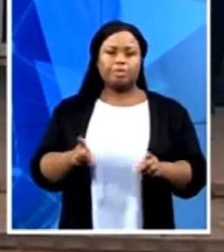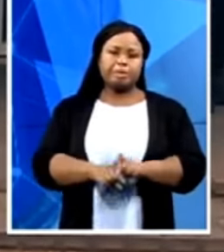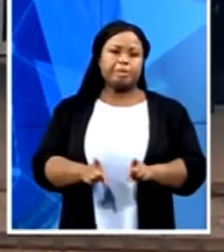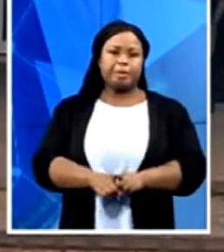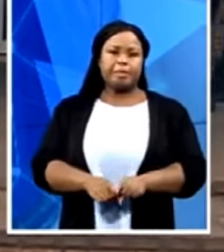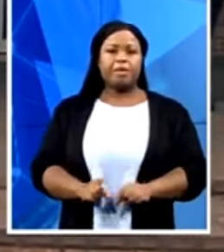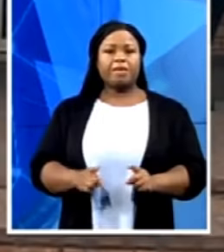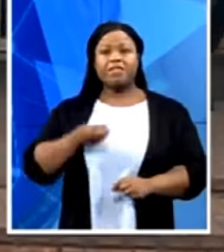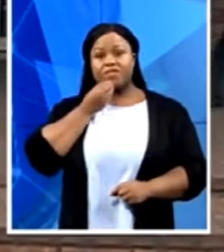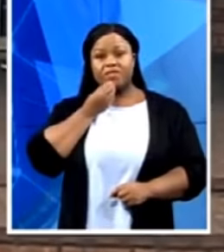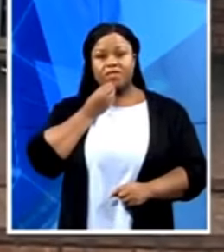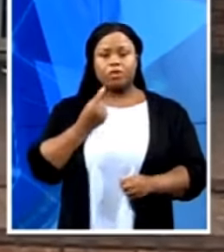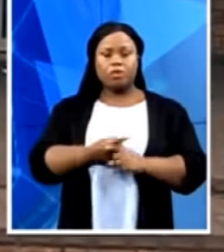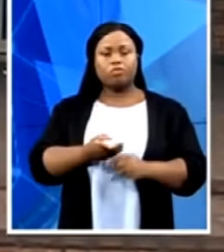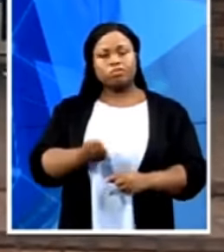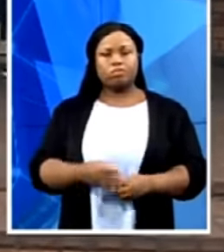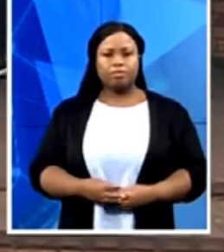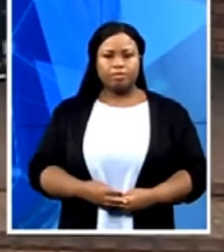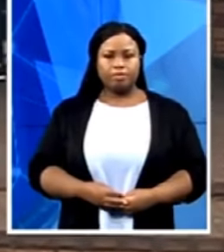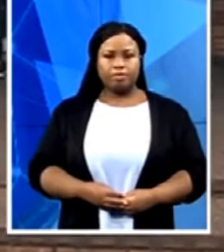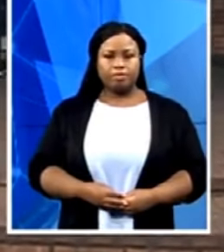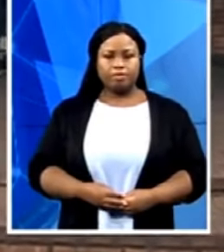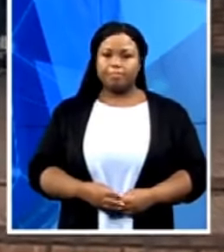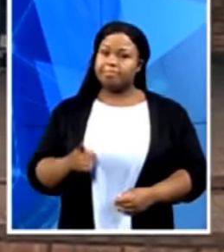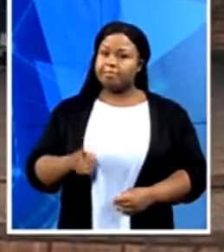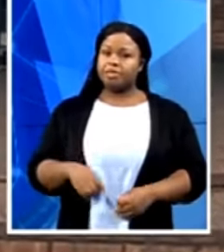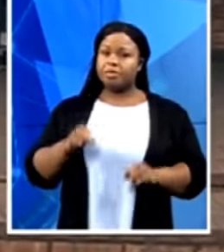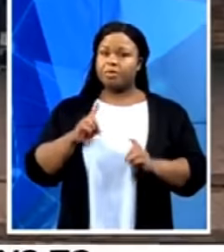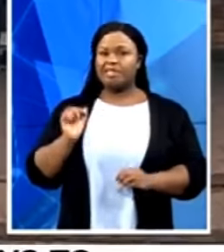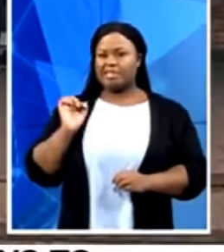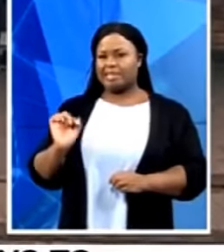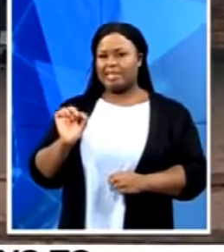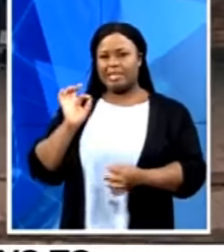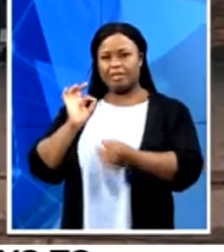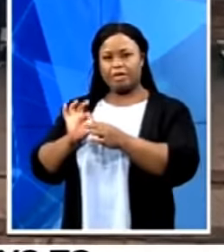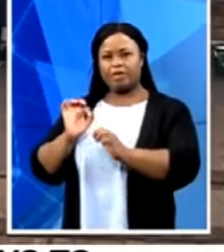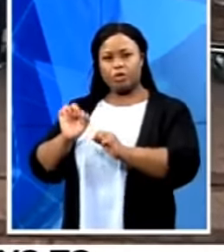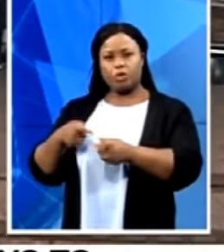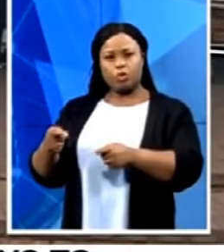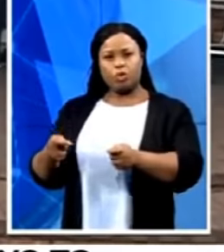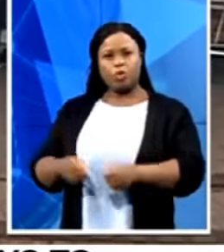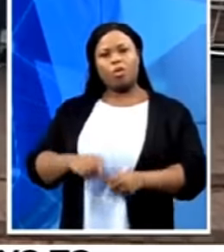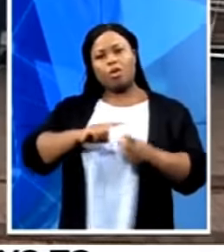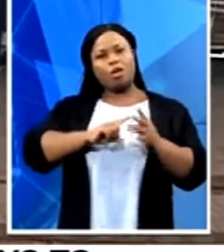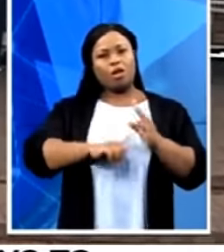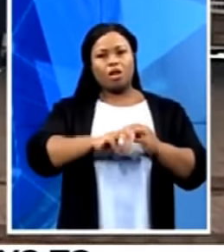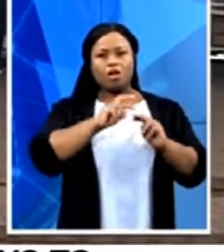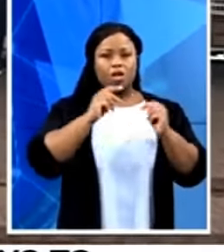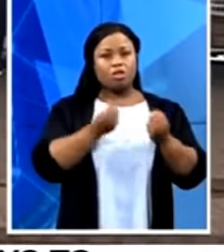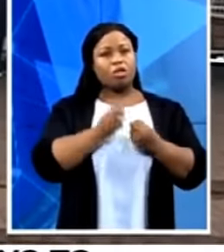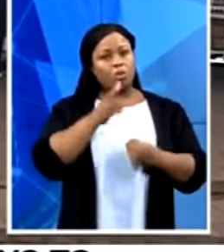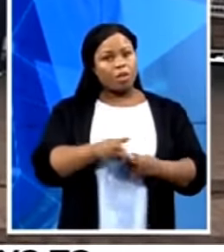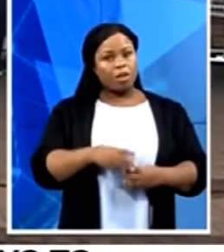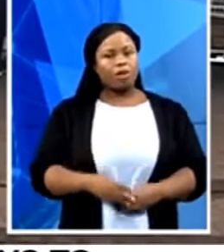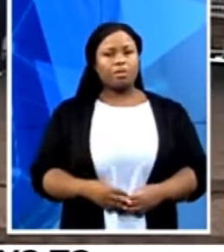Yes. And is this unique just to your shop only, or are you going to roll it out on a national basis? It has started to be rolled out. A few of our other